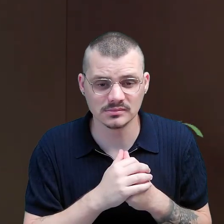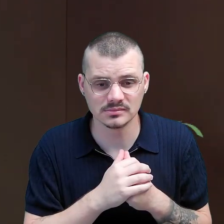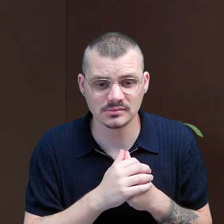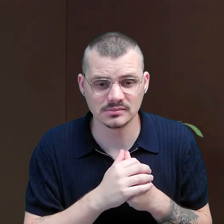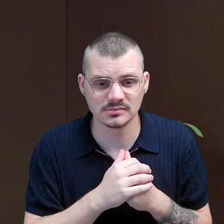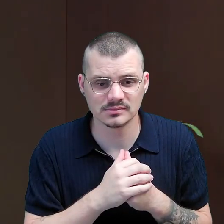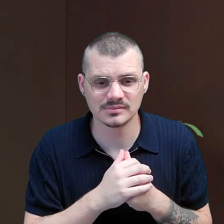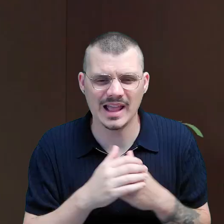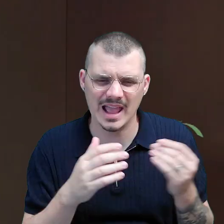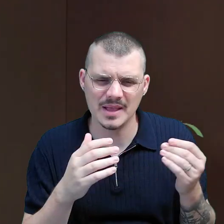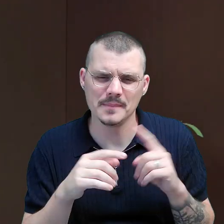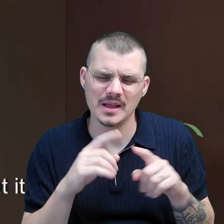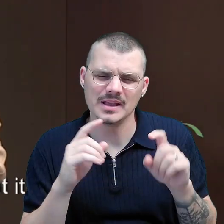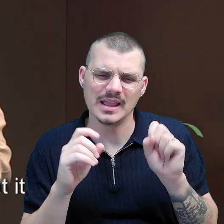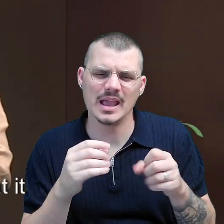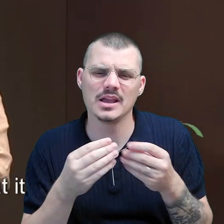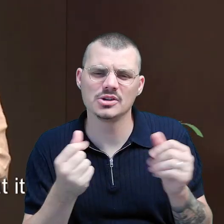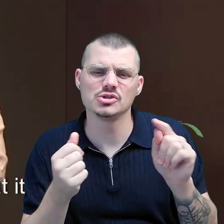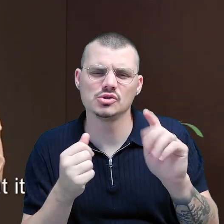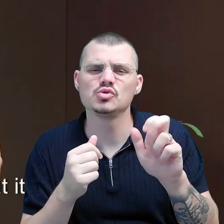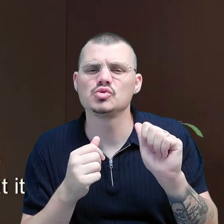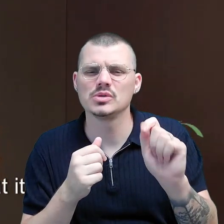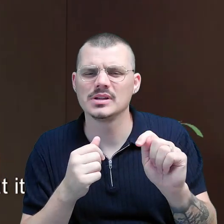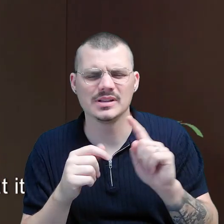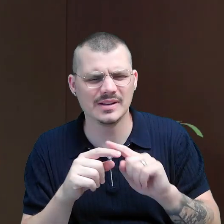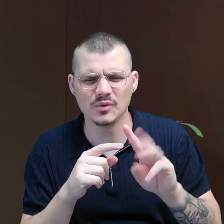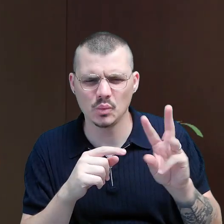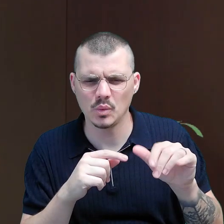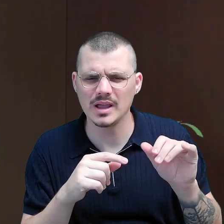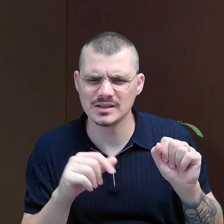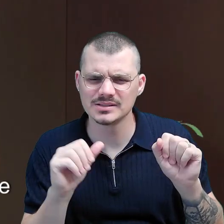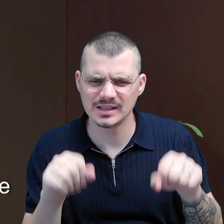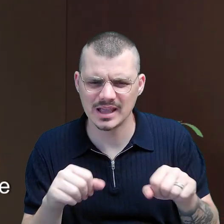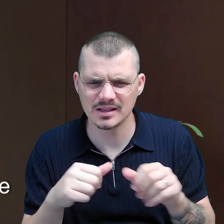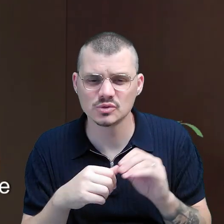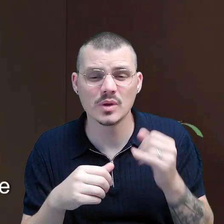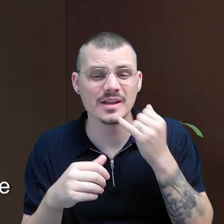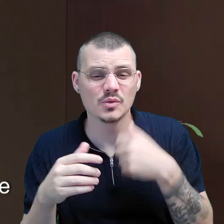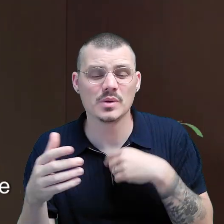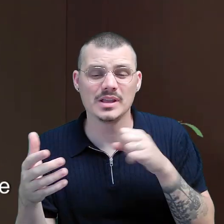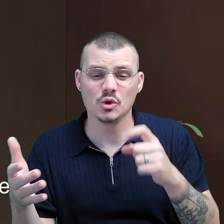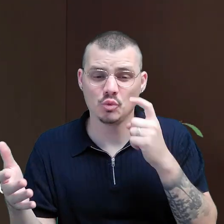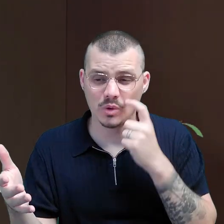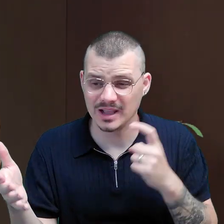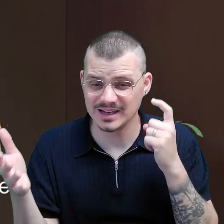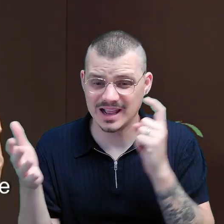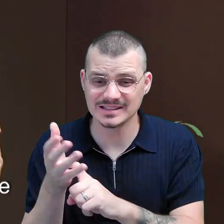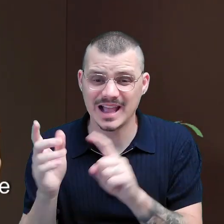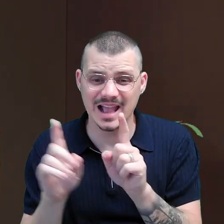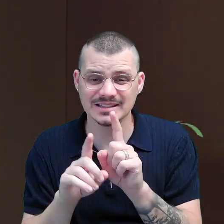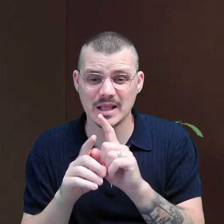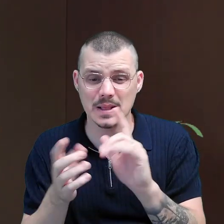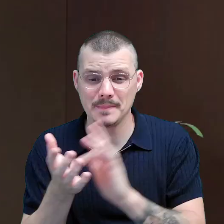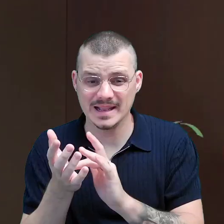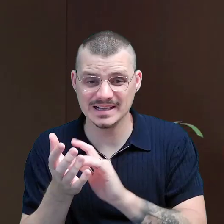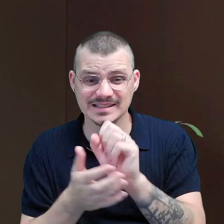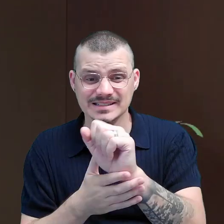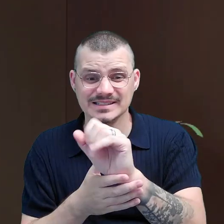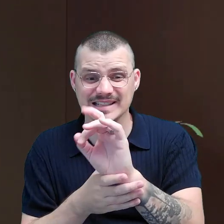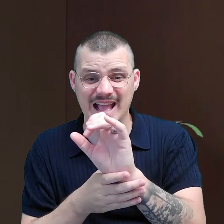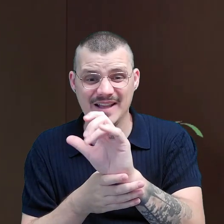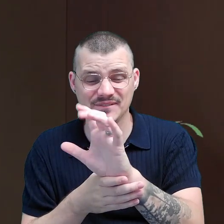And it's treatable. There's a bunch of different ways to treat it. So if we can recognize it as a medicine side